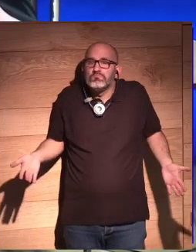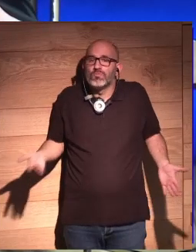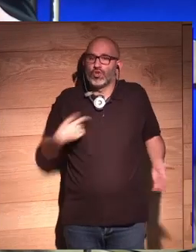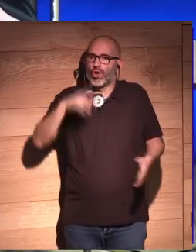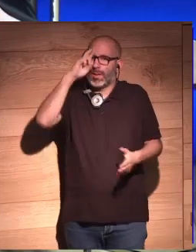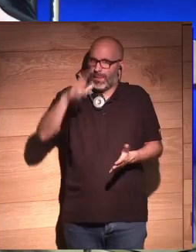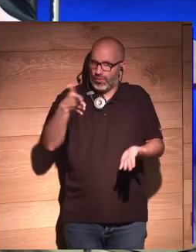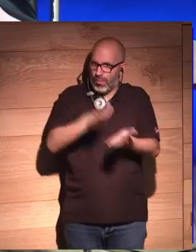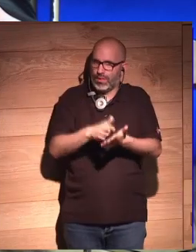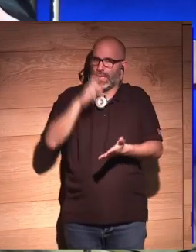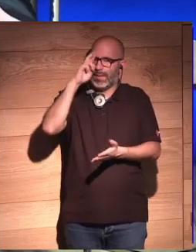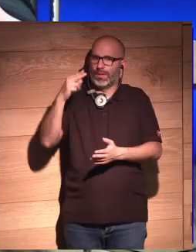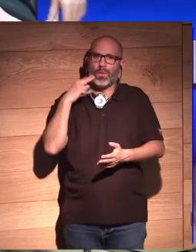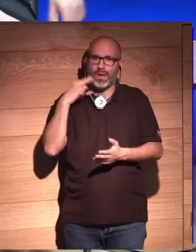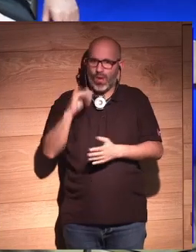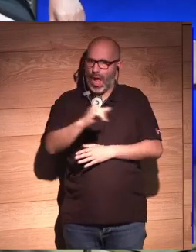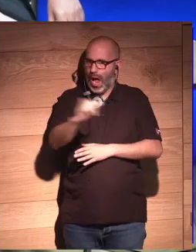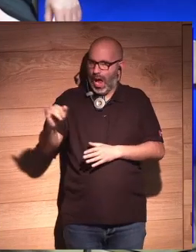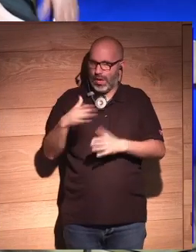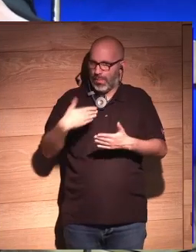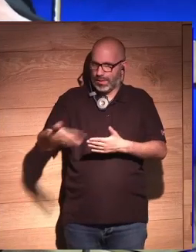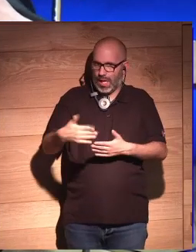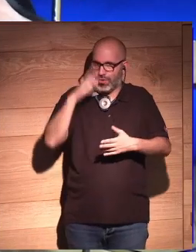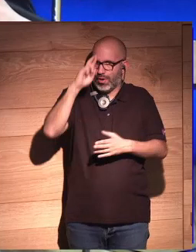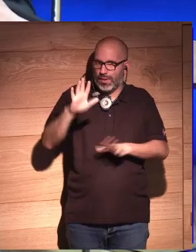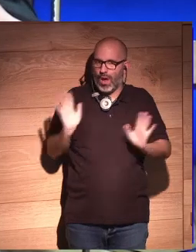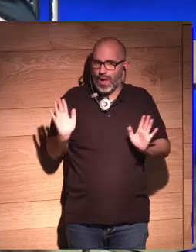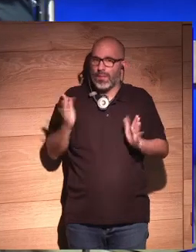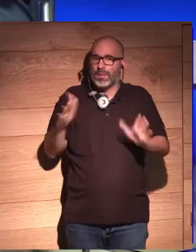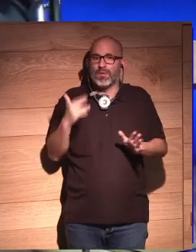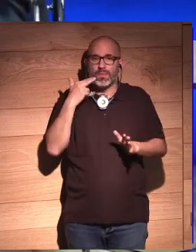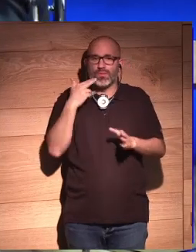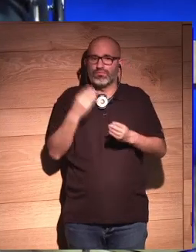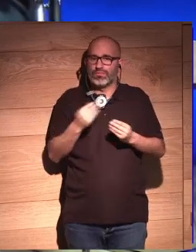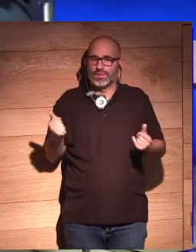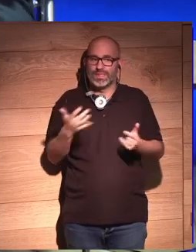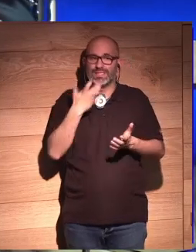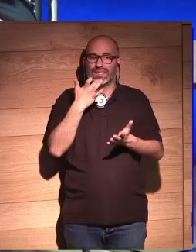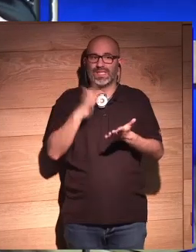So, talking about narratives, you know, speaking of narratives.